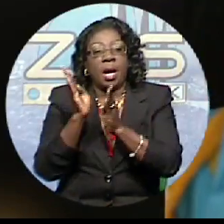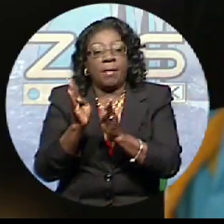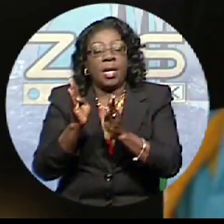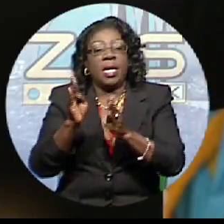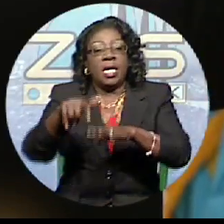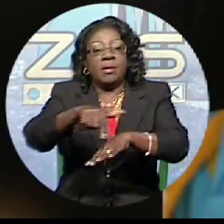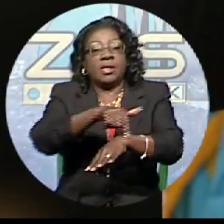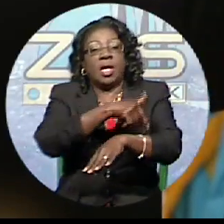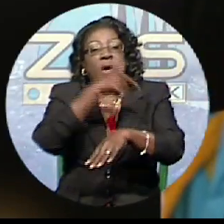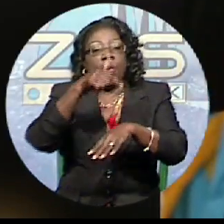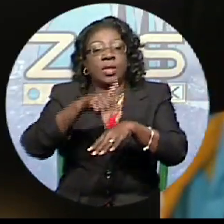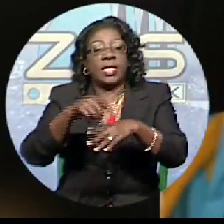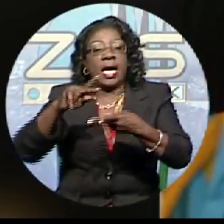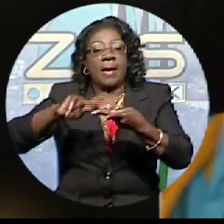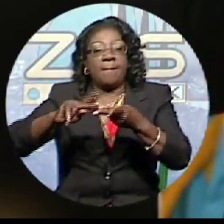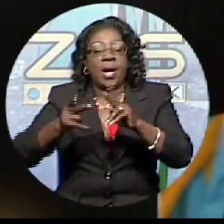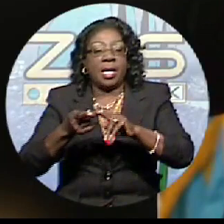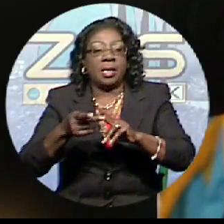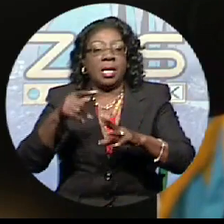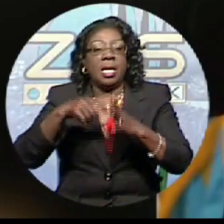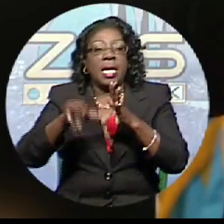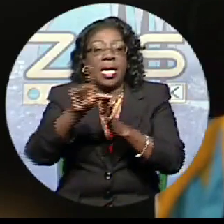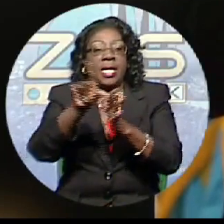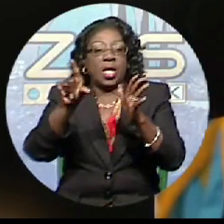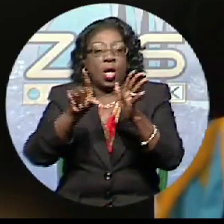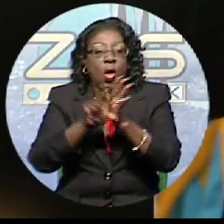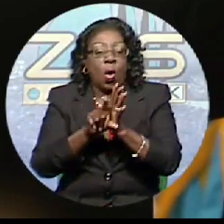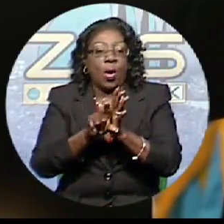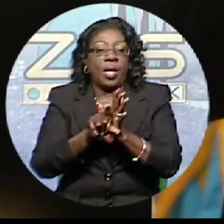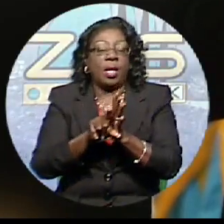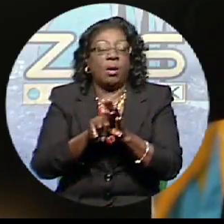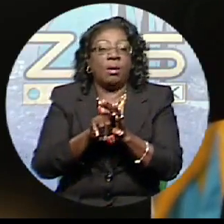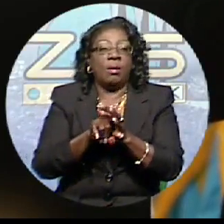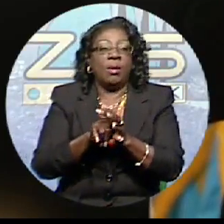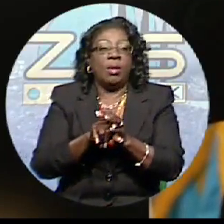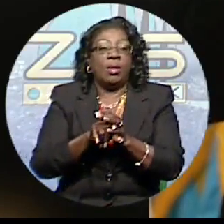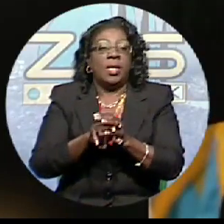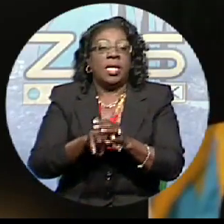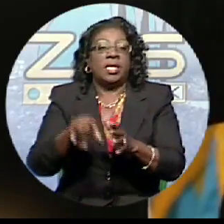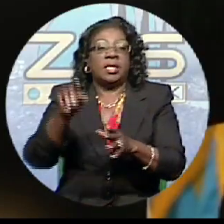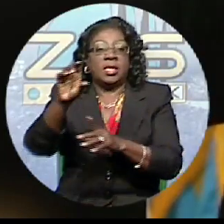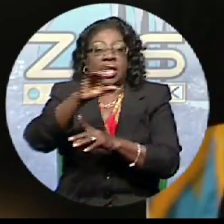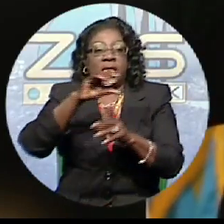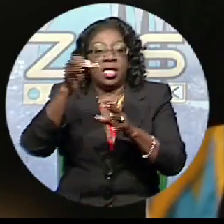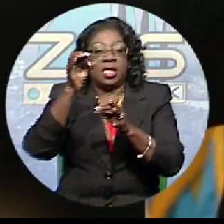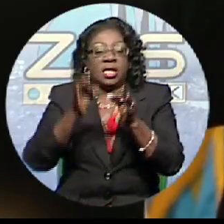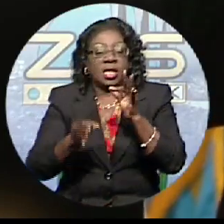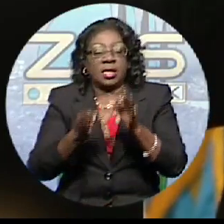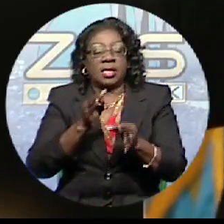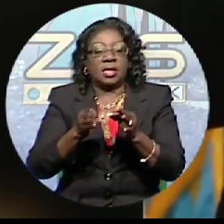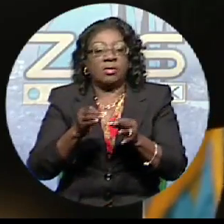longtime partner in the leading law firm of Evans & Co. Senior Justice Longley will be sworn in